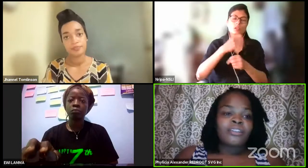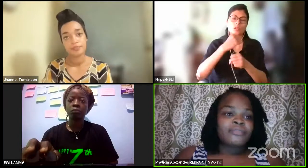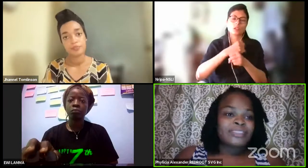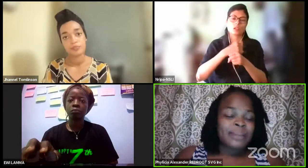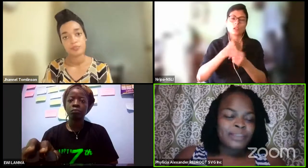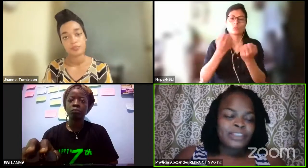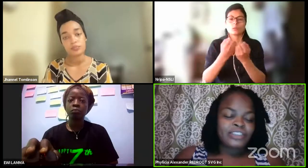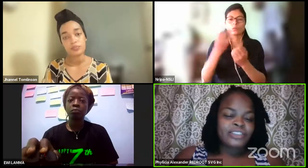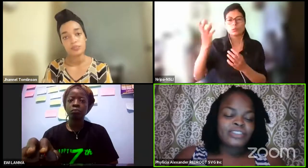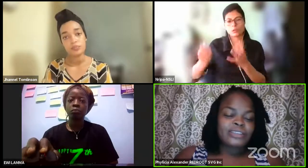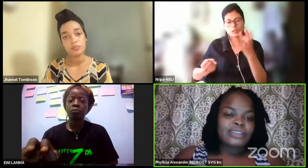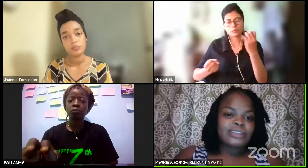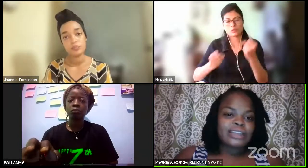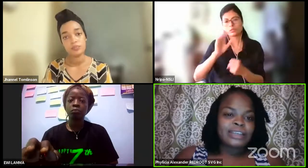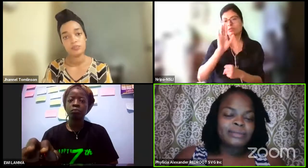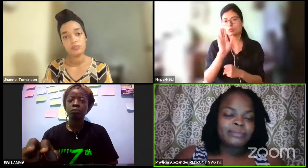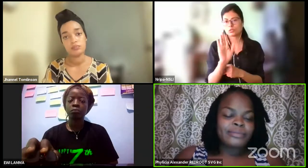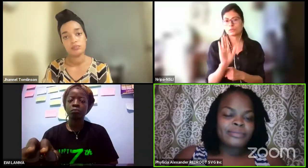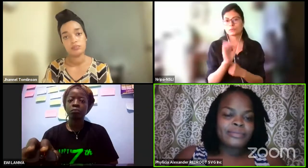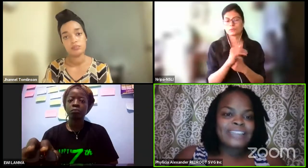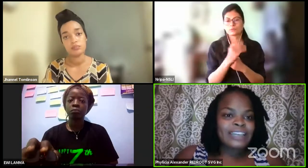a lot of damage